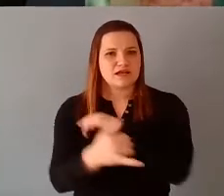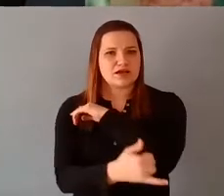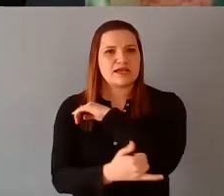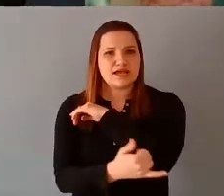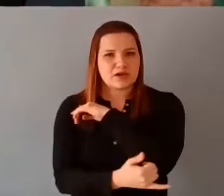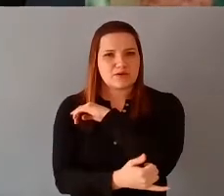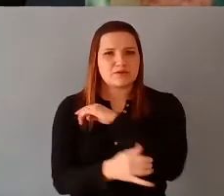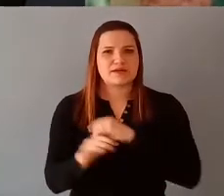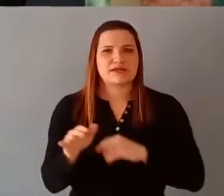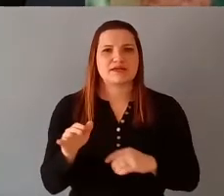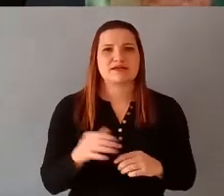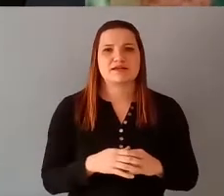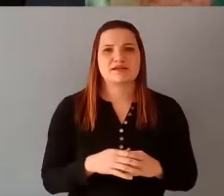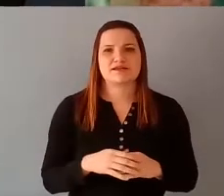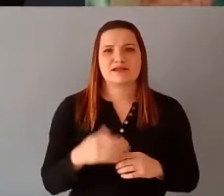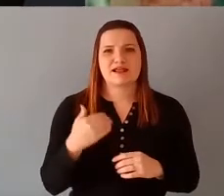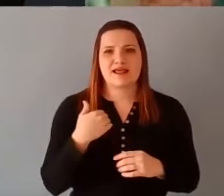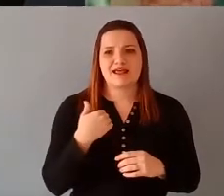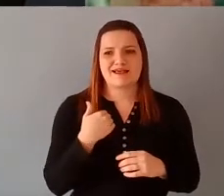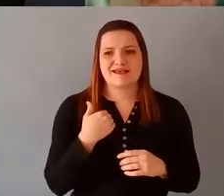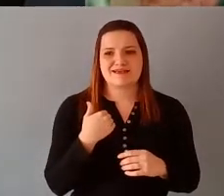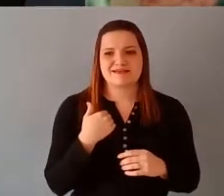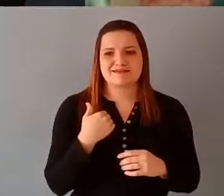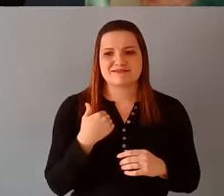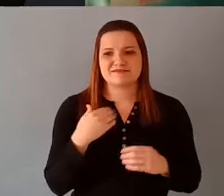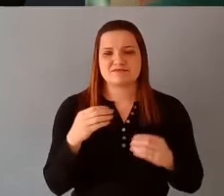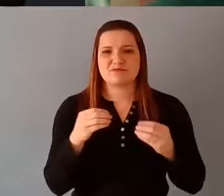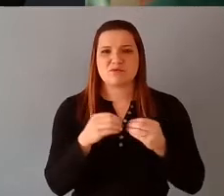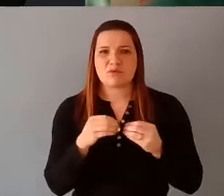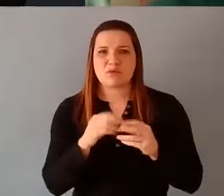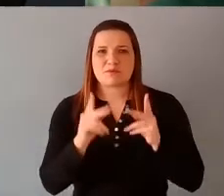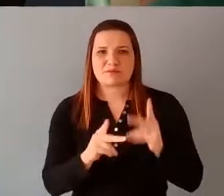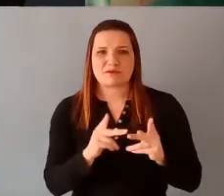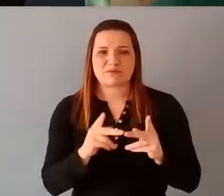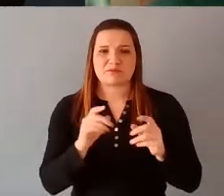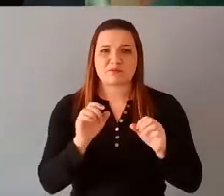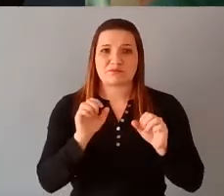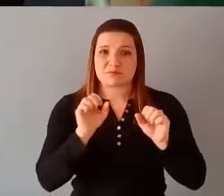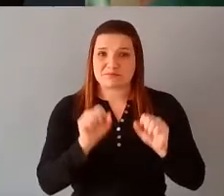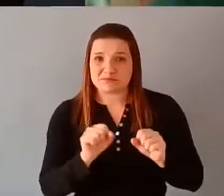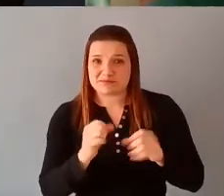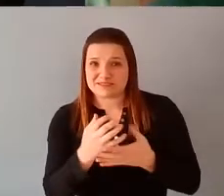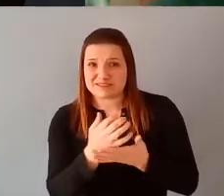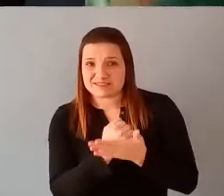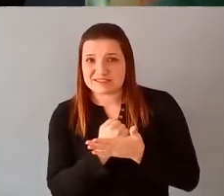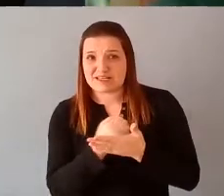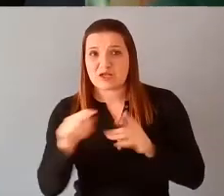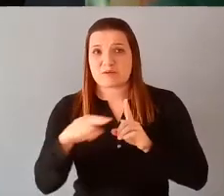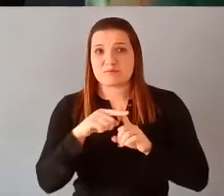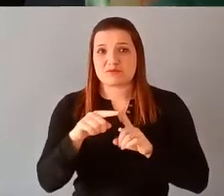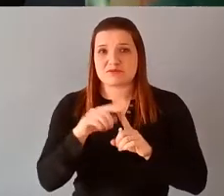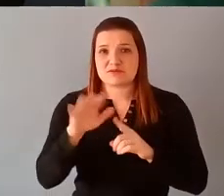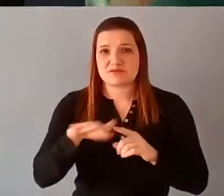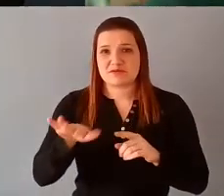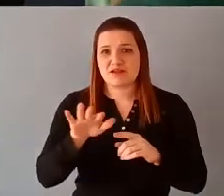has some of the most vulnerable of our population. Their positivity rate is running